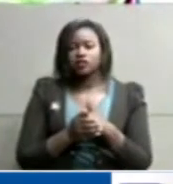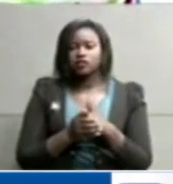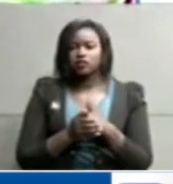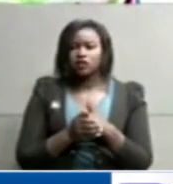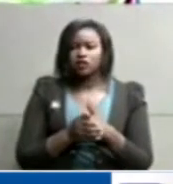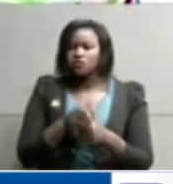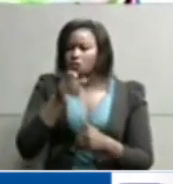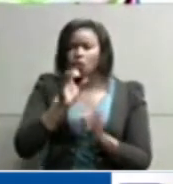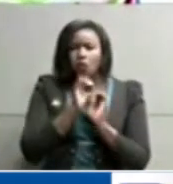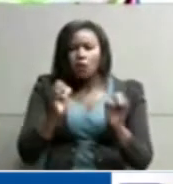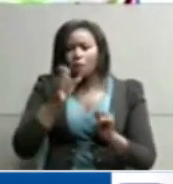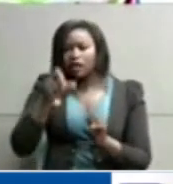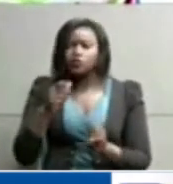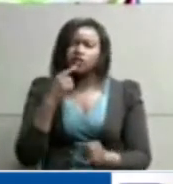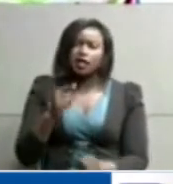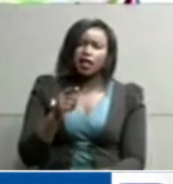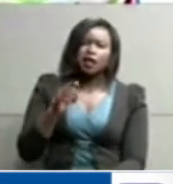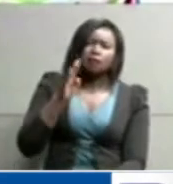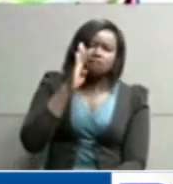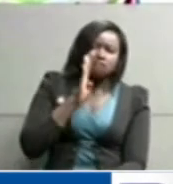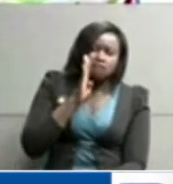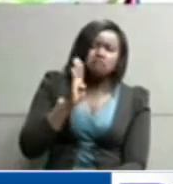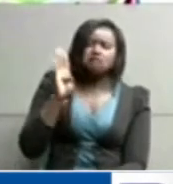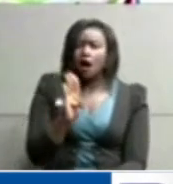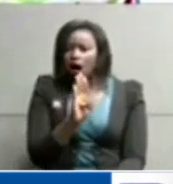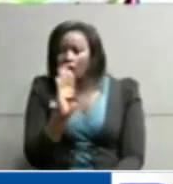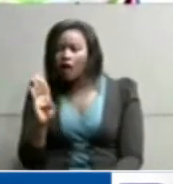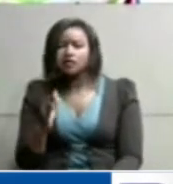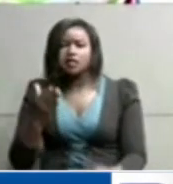Nobody should say that a bar or a nightclub